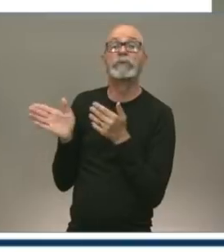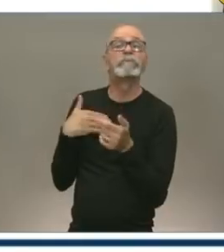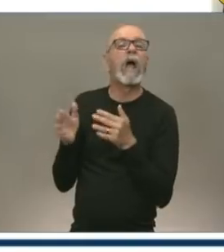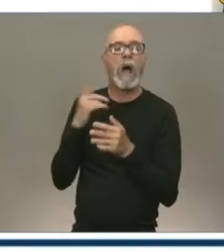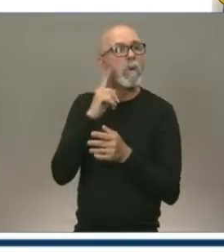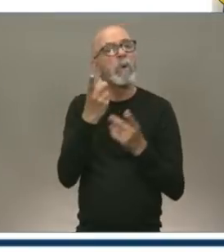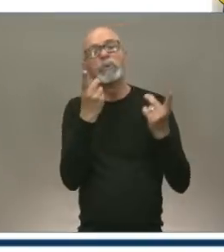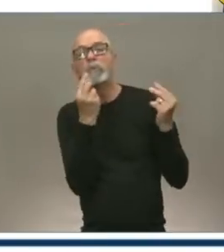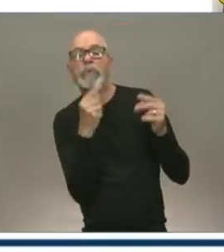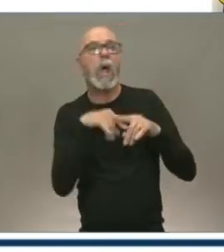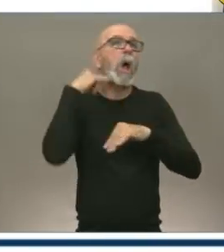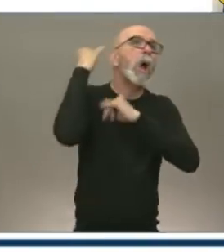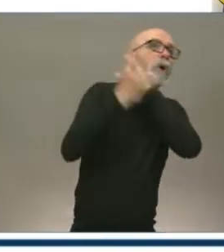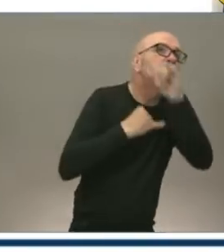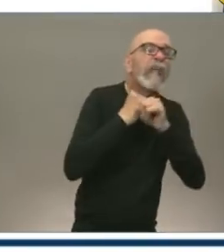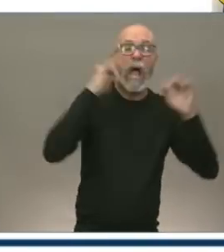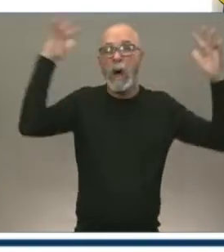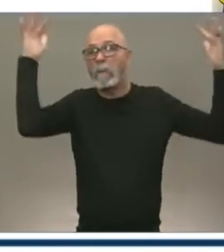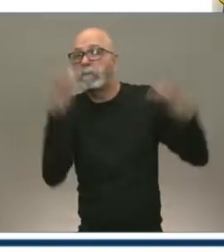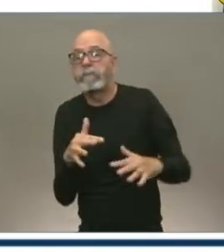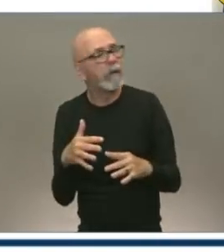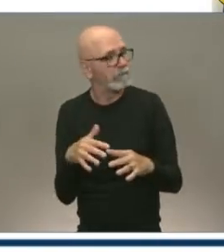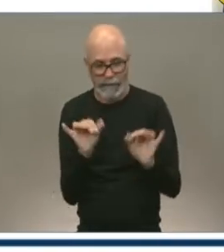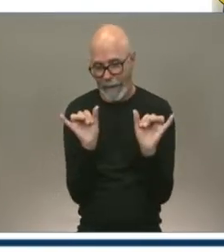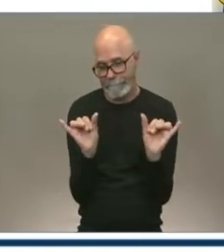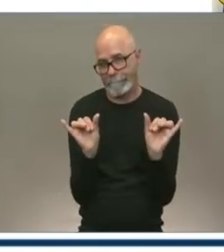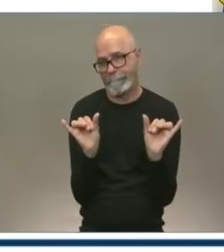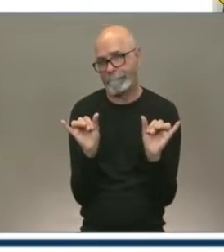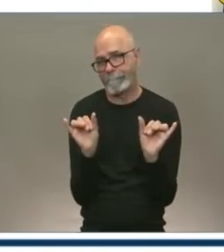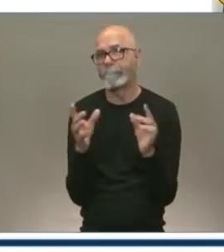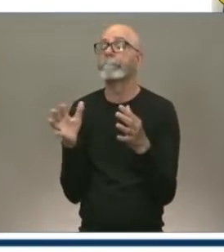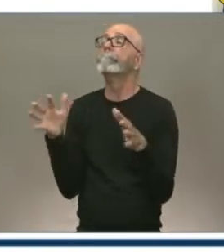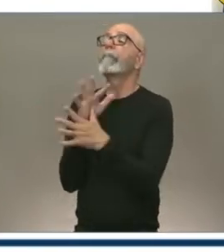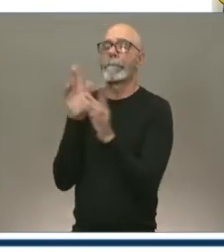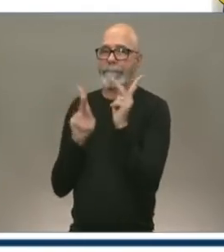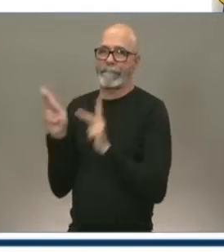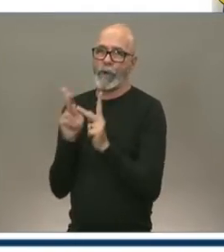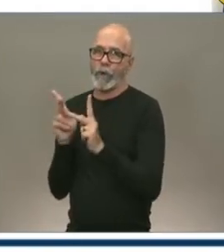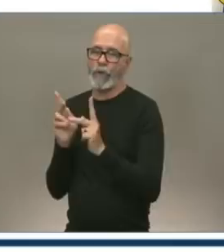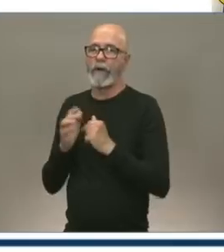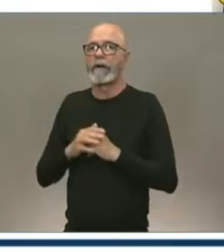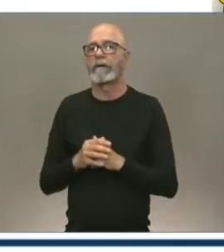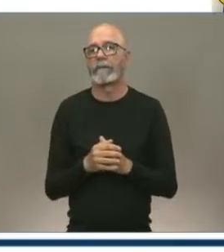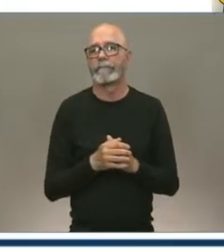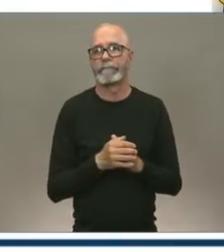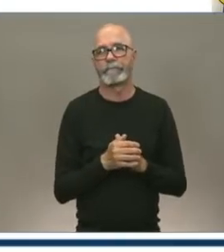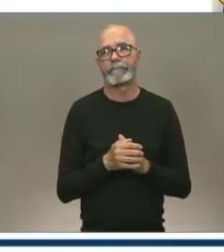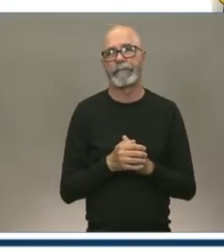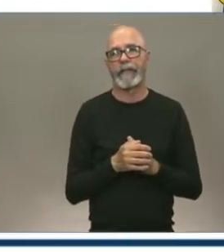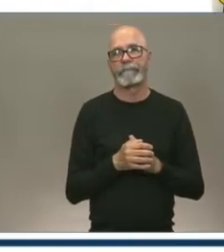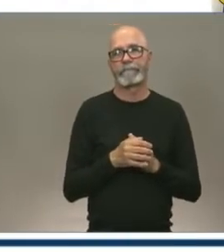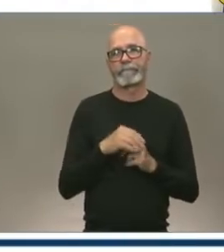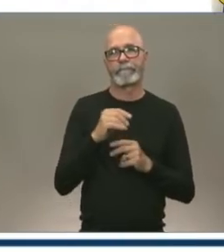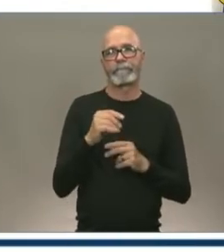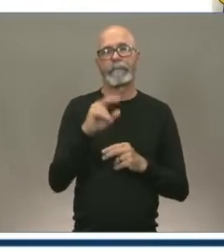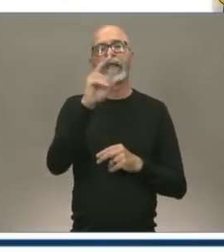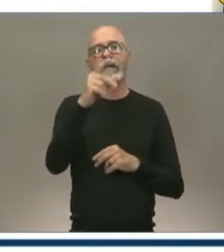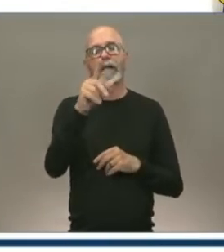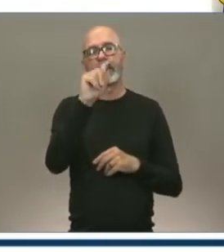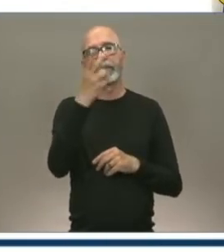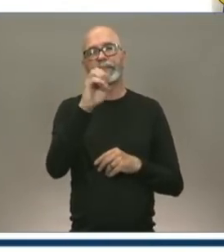Next question will go to John McPhee with the Chronicle Herald. Thank you. I guess this would be for Dr.